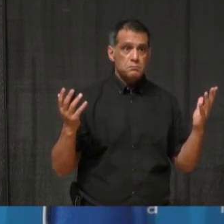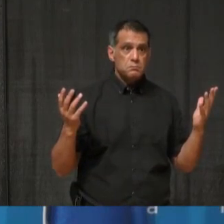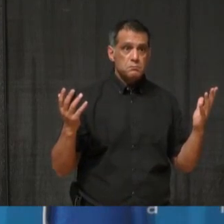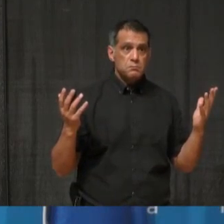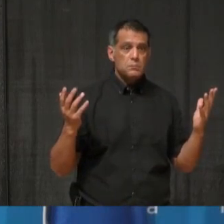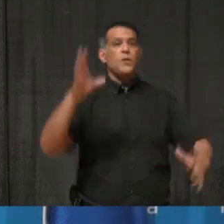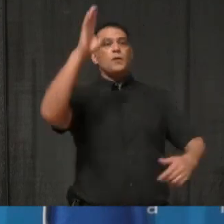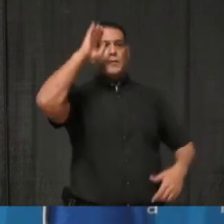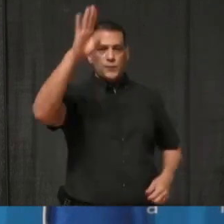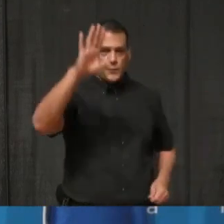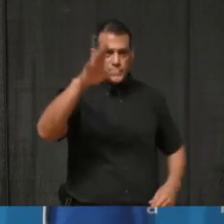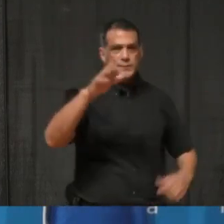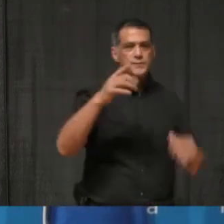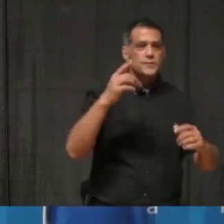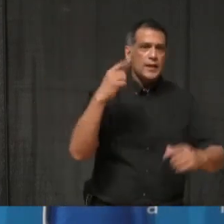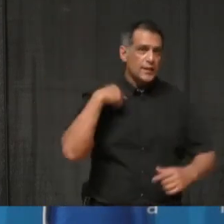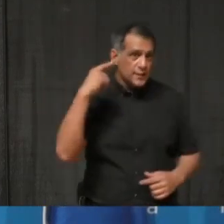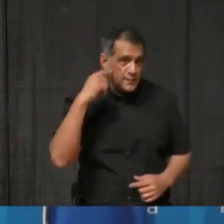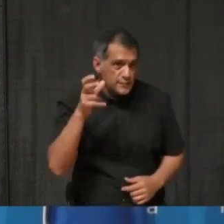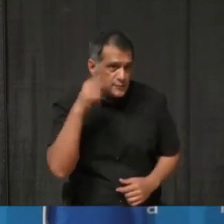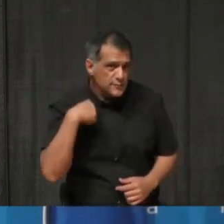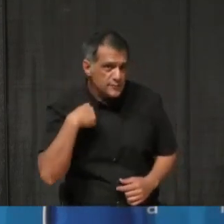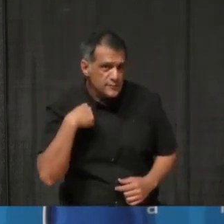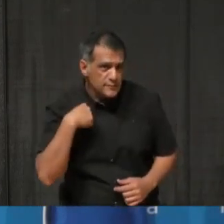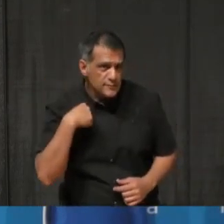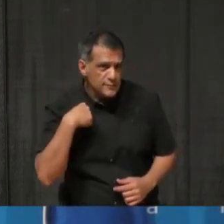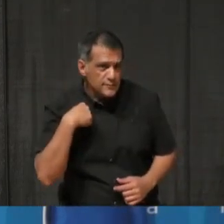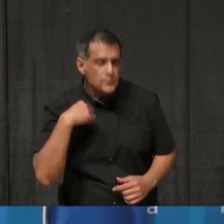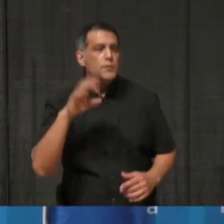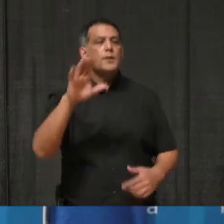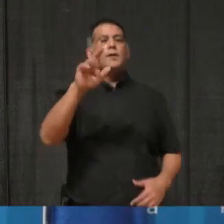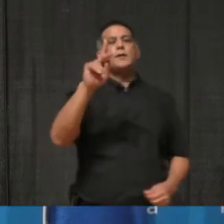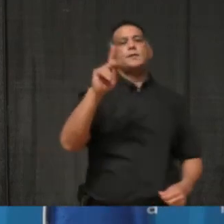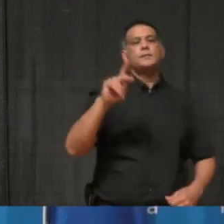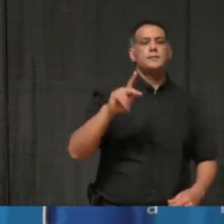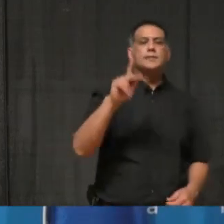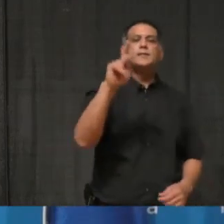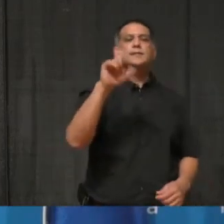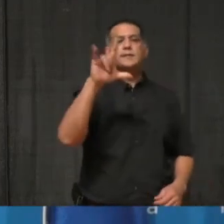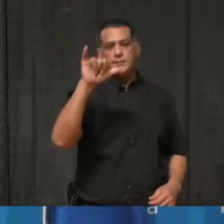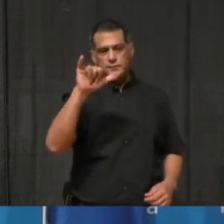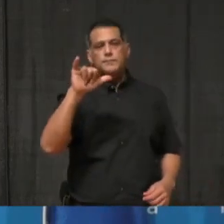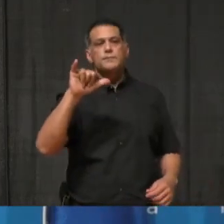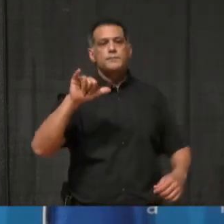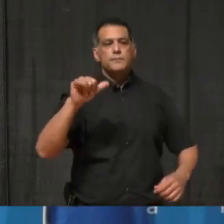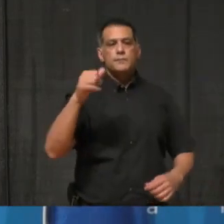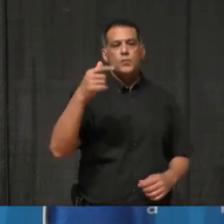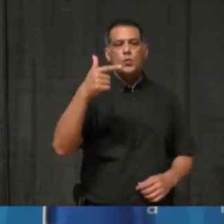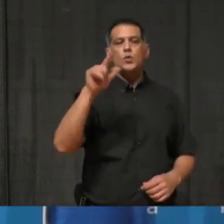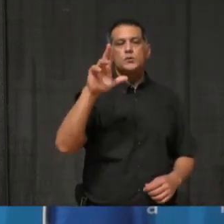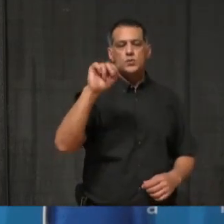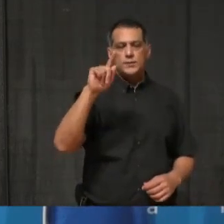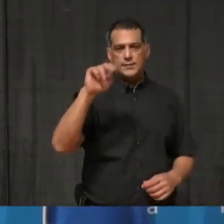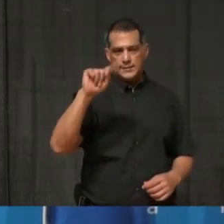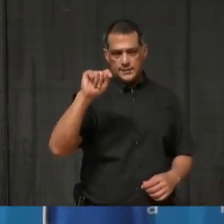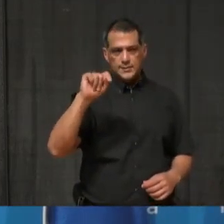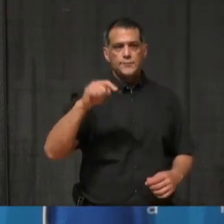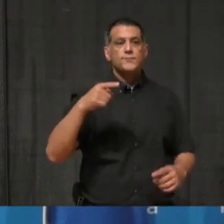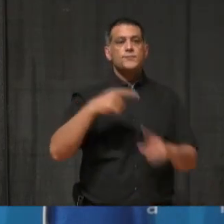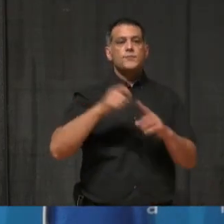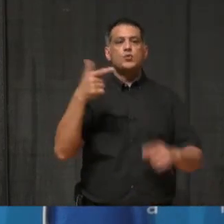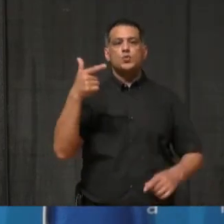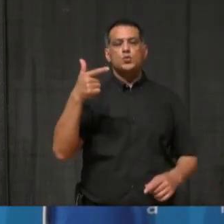Hi there. If you can hear me, wasn't sure if Daniel reads or if I go ahead. It's Kelly Grant from the Globe and Mail here. Kelly. We can hear you. Thank you. Thanks for calling in. Great.